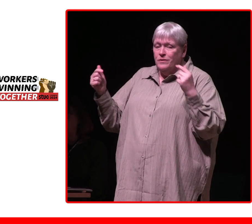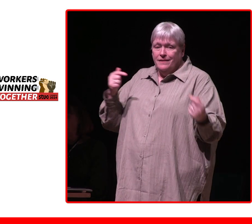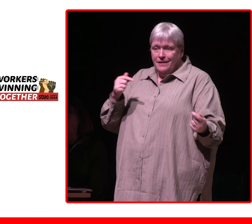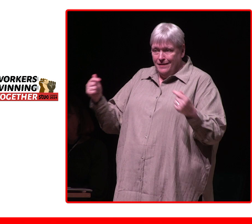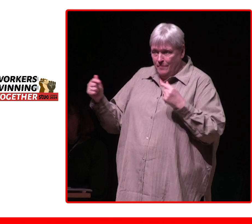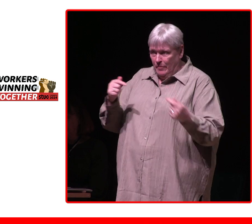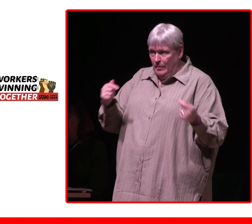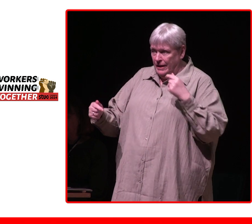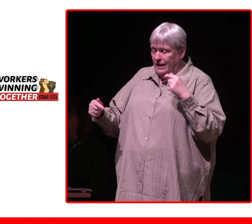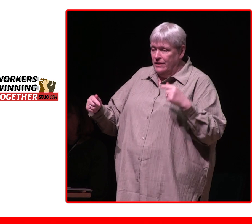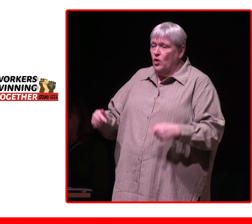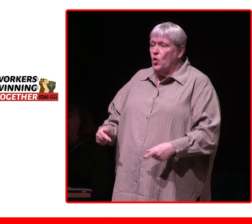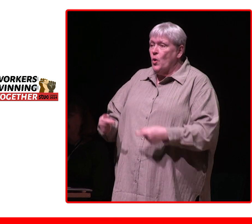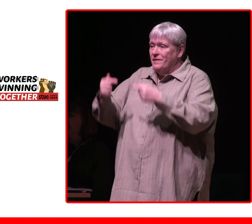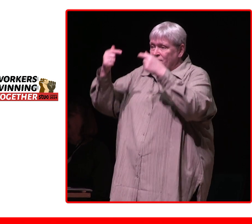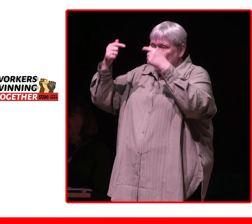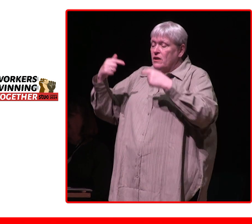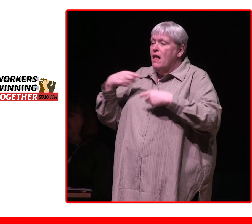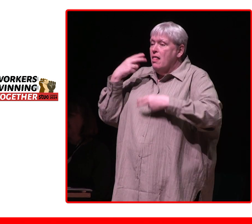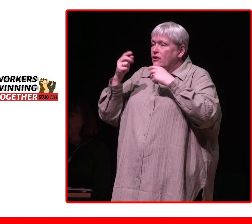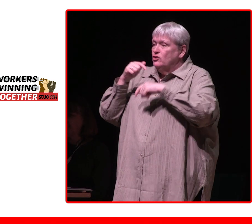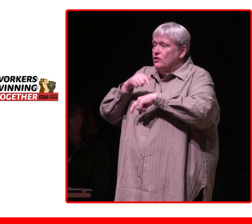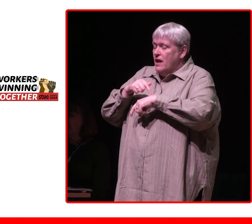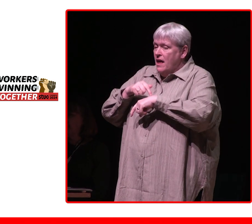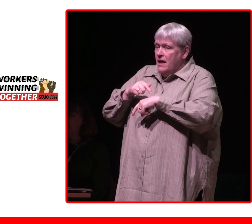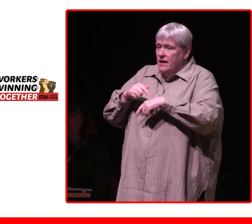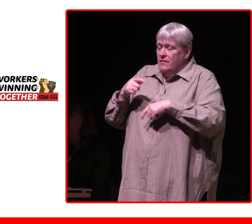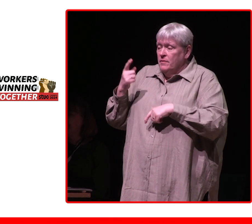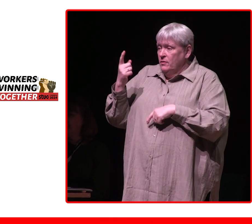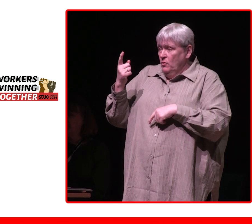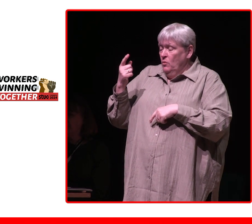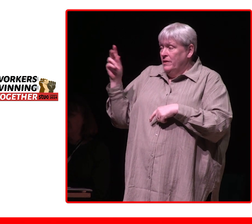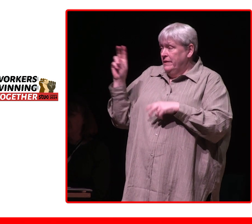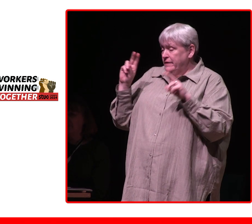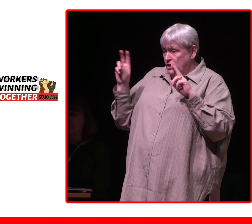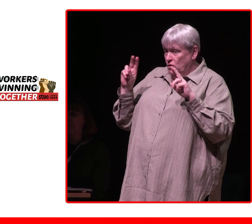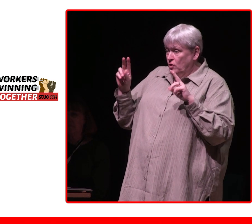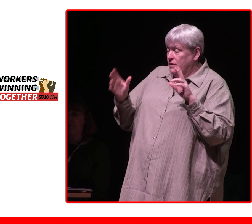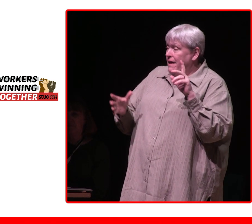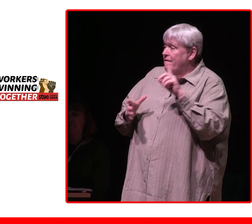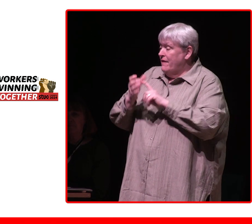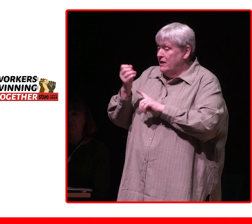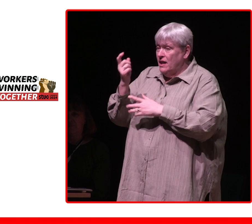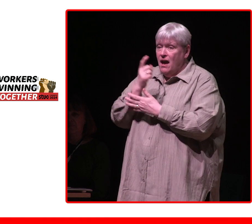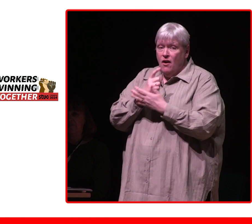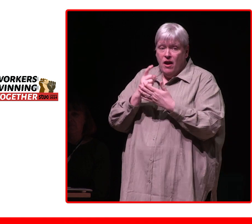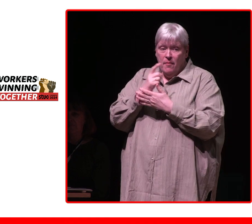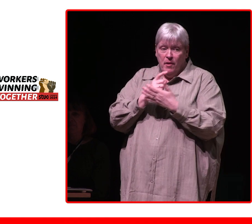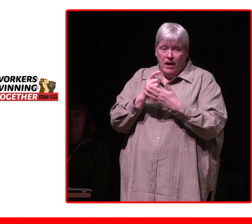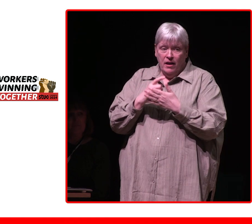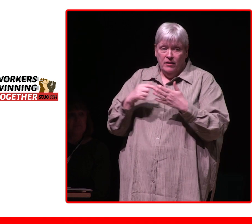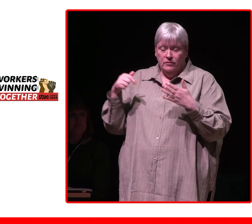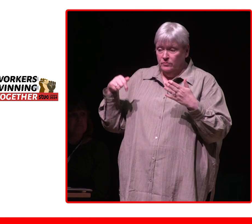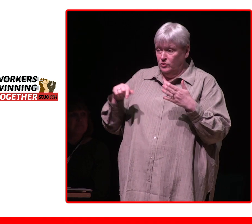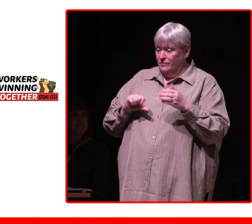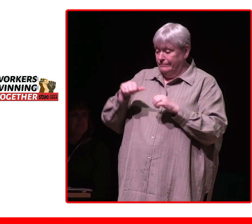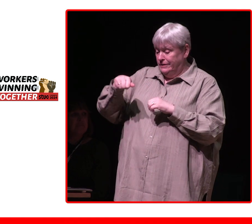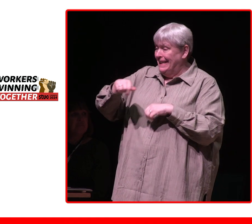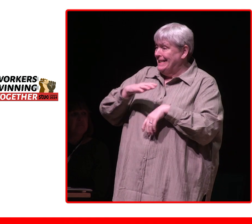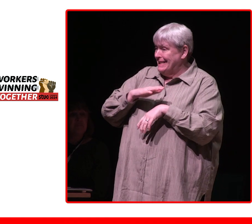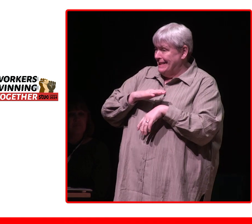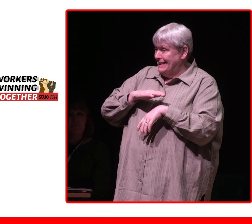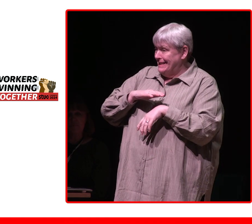this lunchtime, and when one of the schools found out about the nature of our next